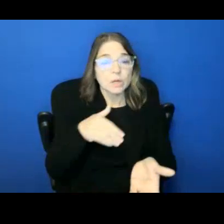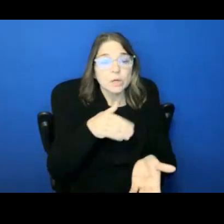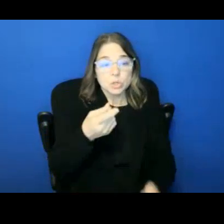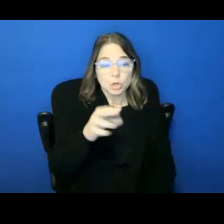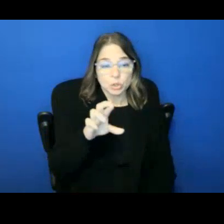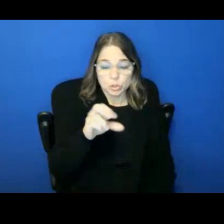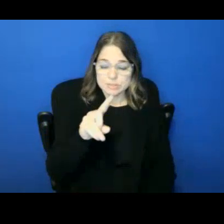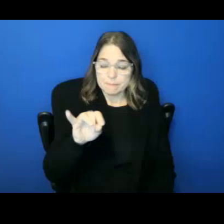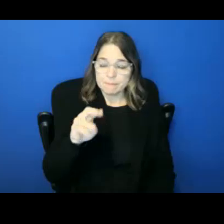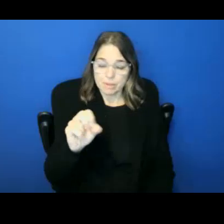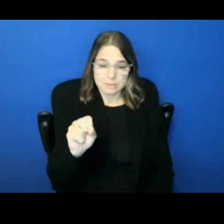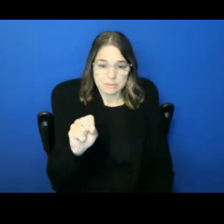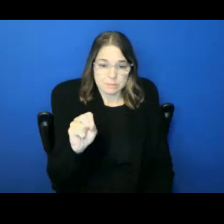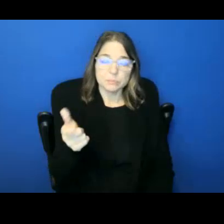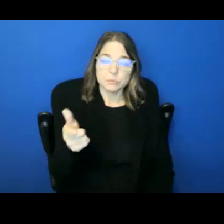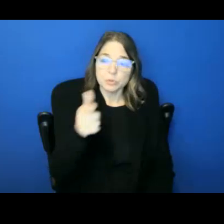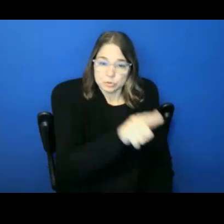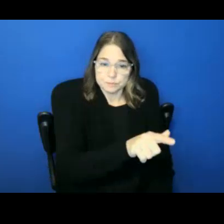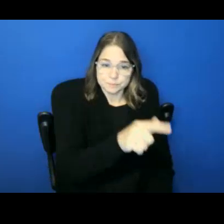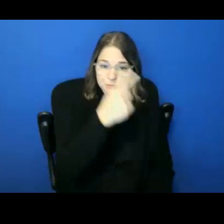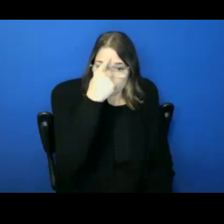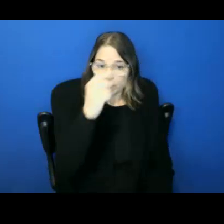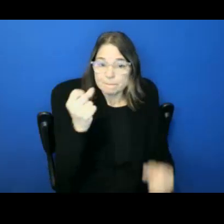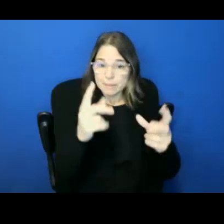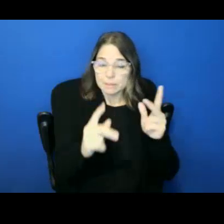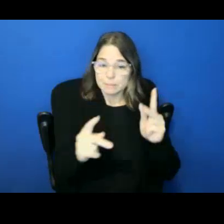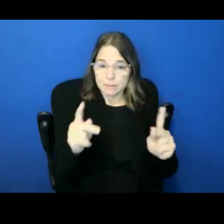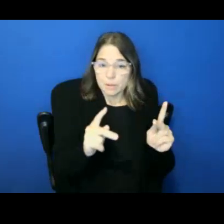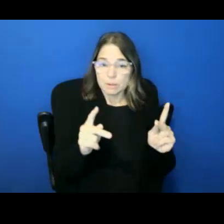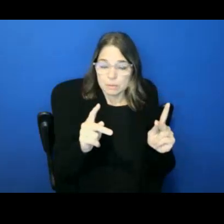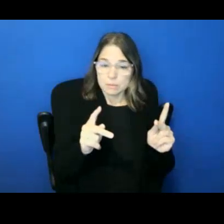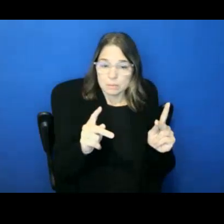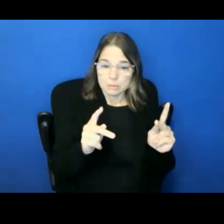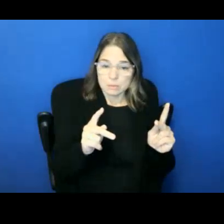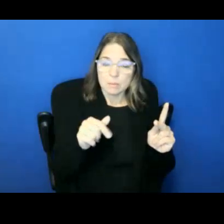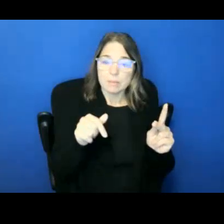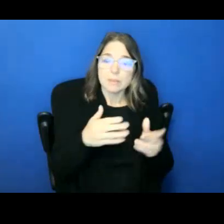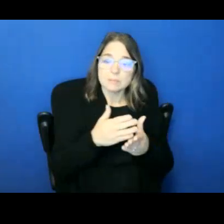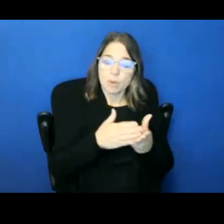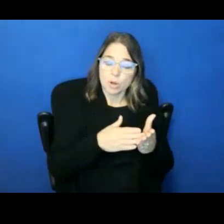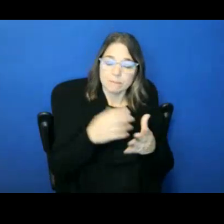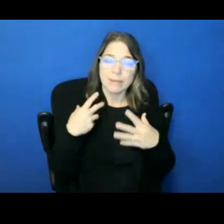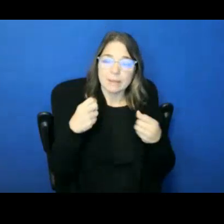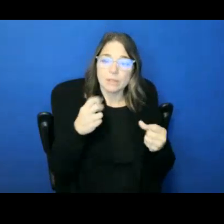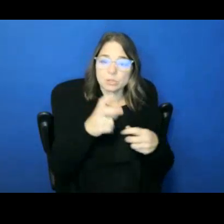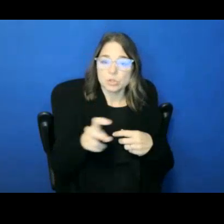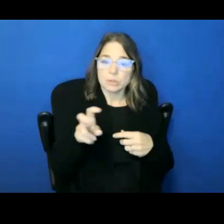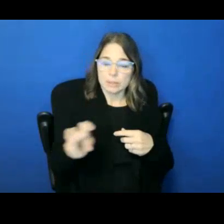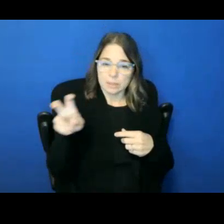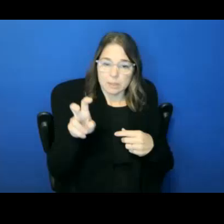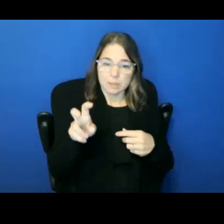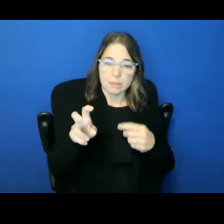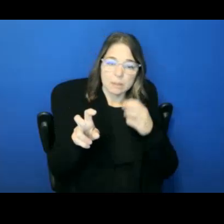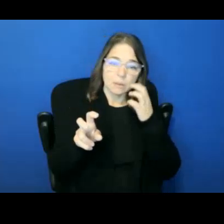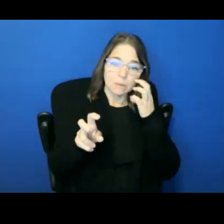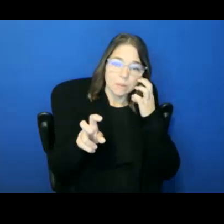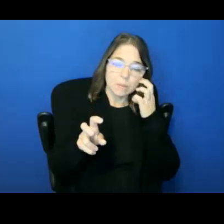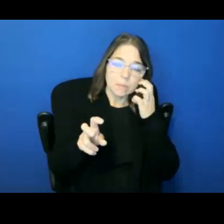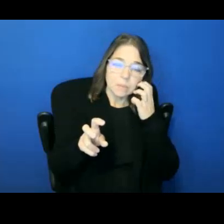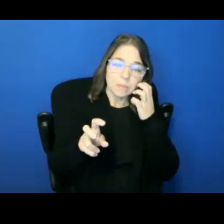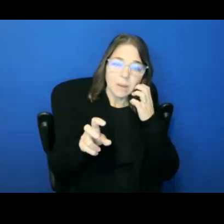going to come over to you. For many people, faith is a component of their healing journey. How can faith leaders help